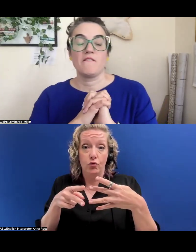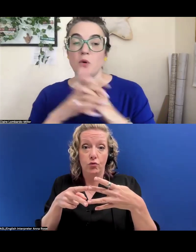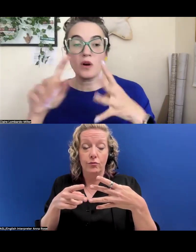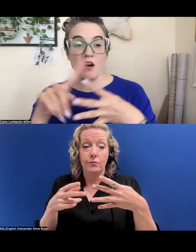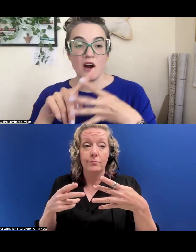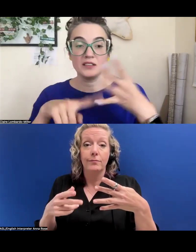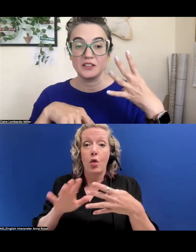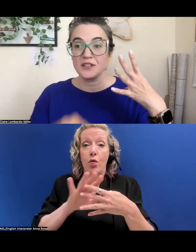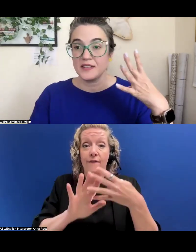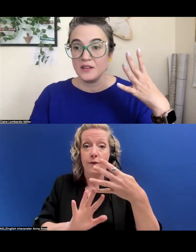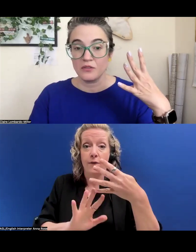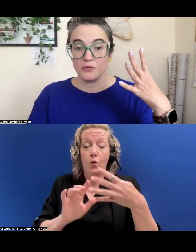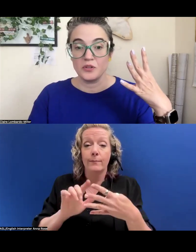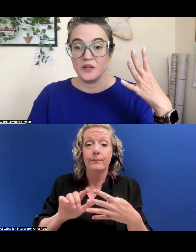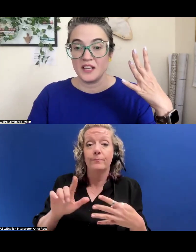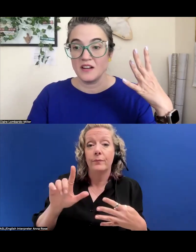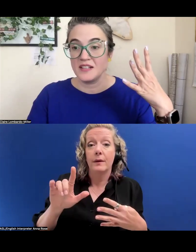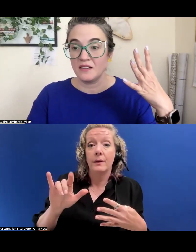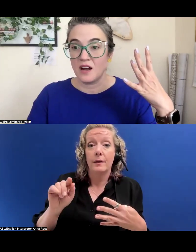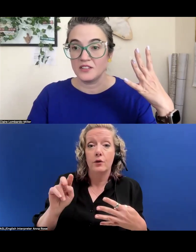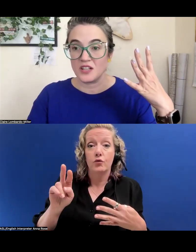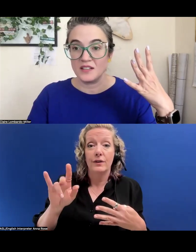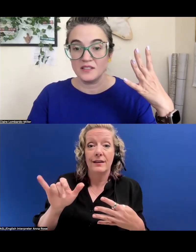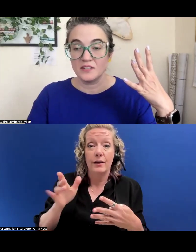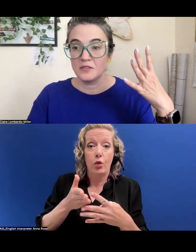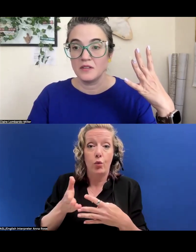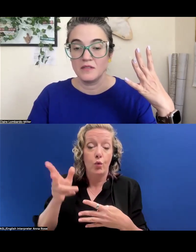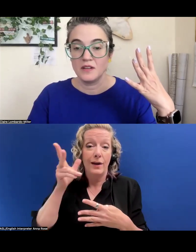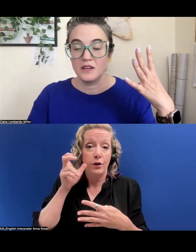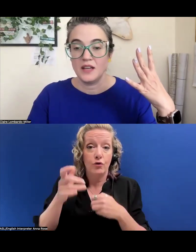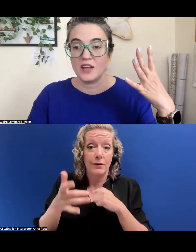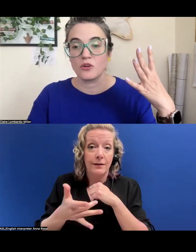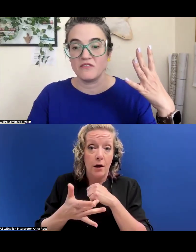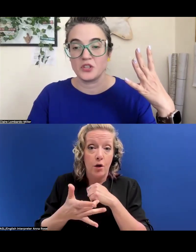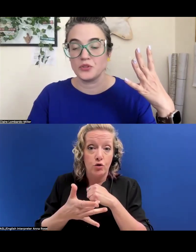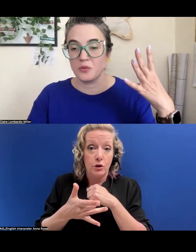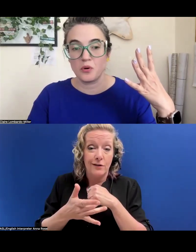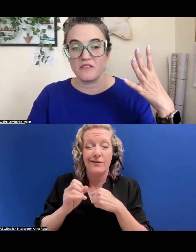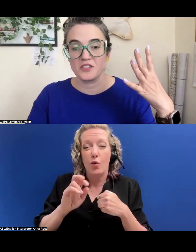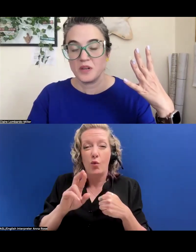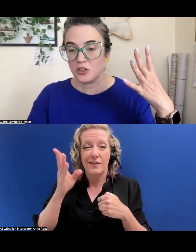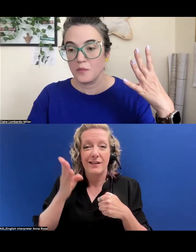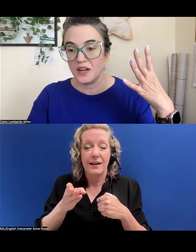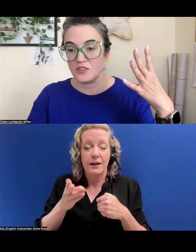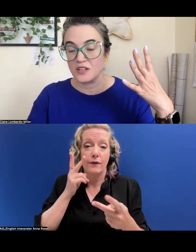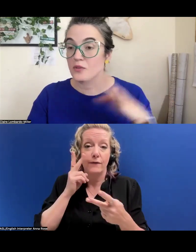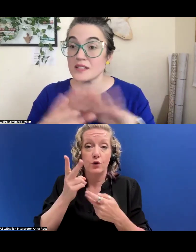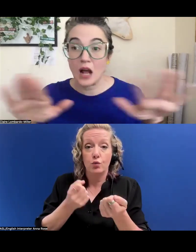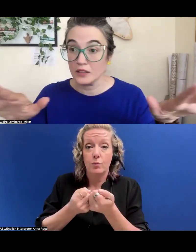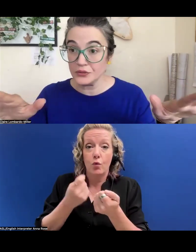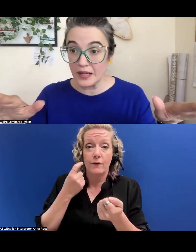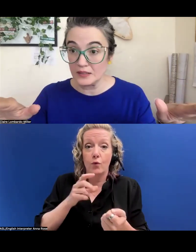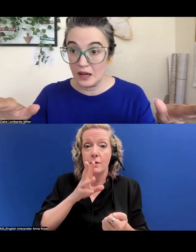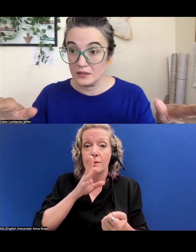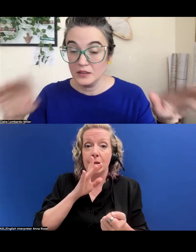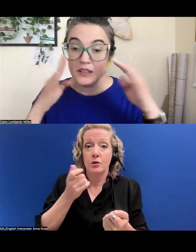the 4 are literacy through hearing technologies and or visual support for speech comprehension. So, that's not